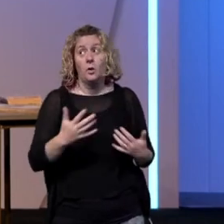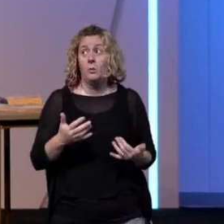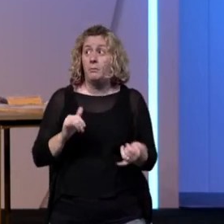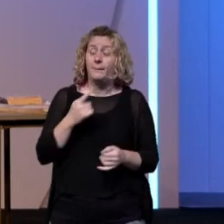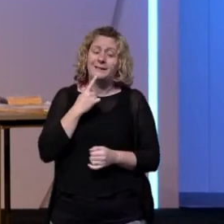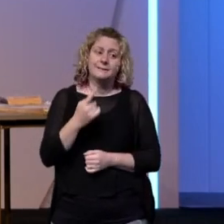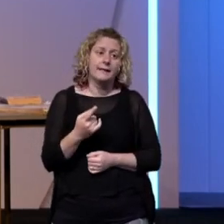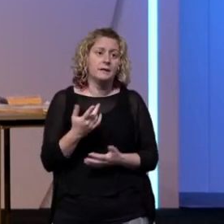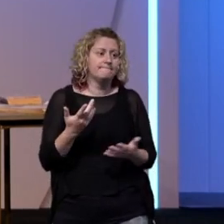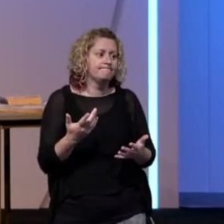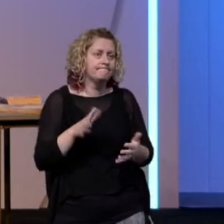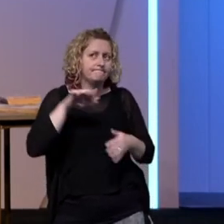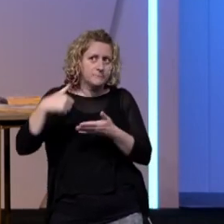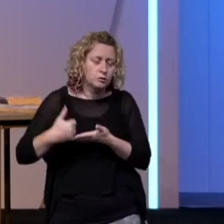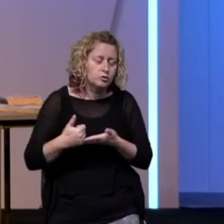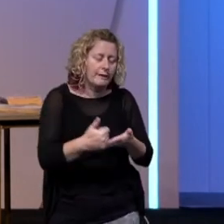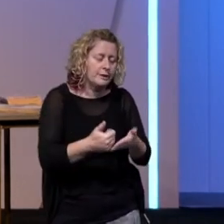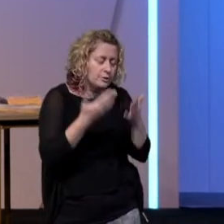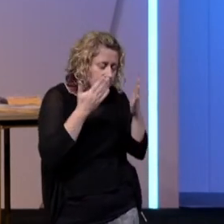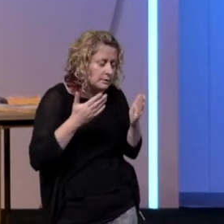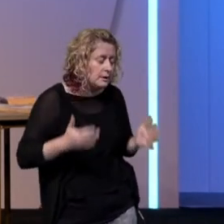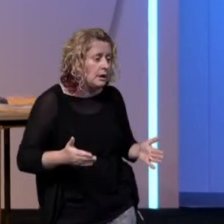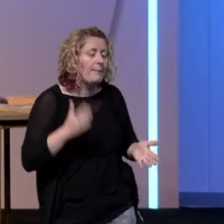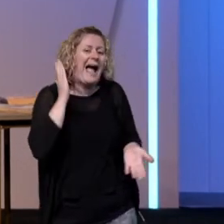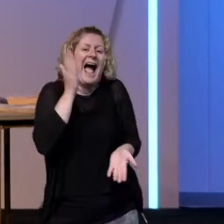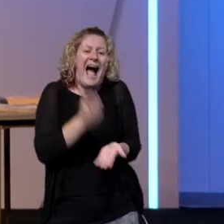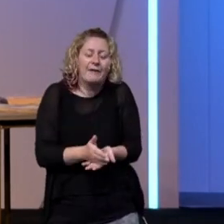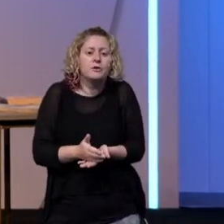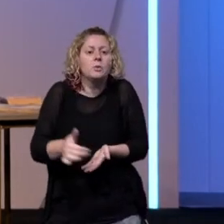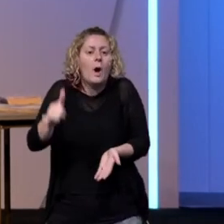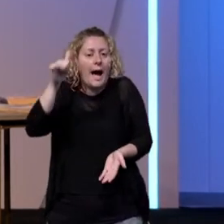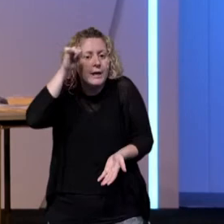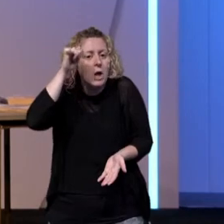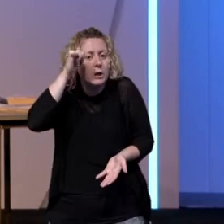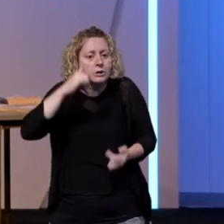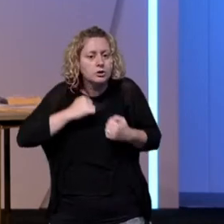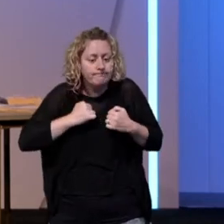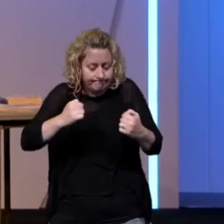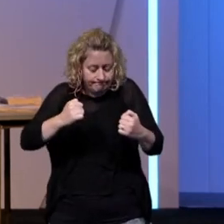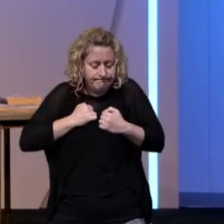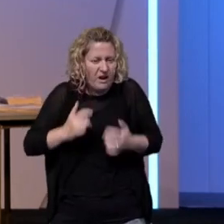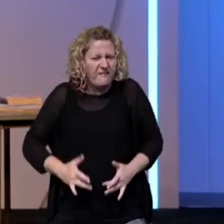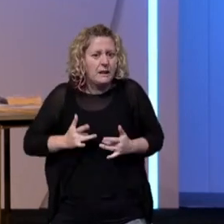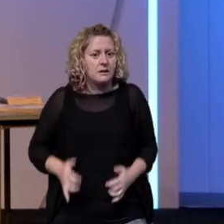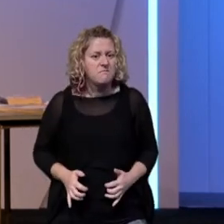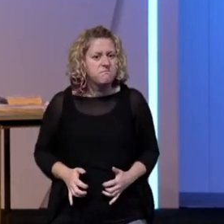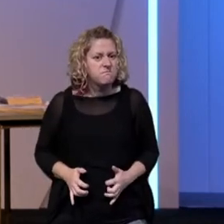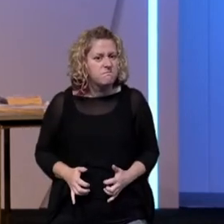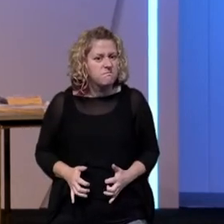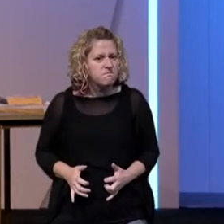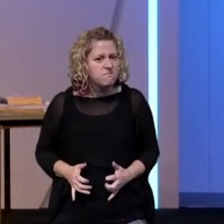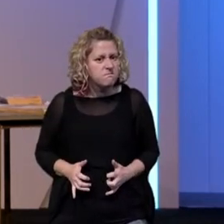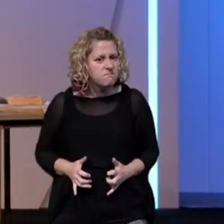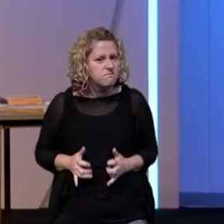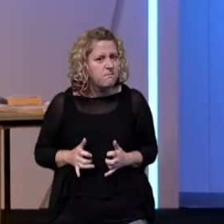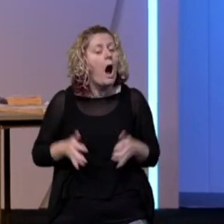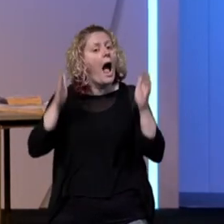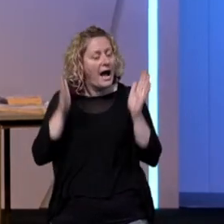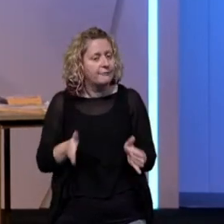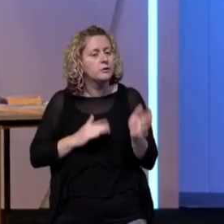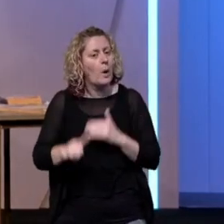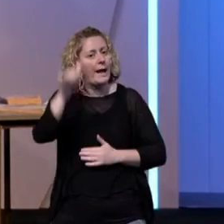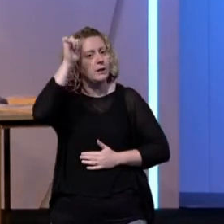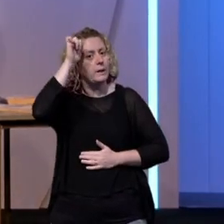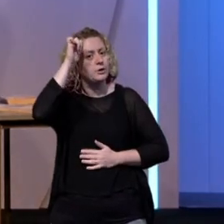But I'm acknowledging it. I'm not letting it just rumble away inside with this passive aggression. Okay, so that's